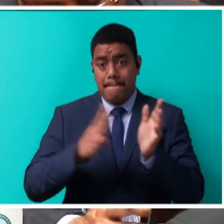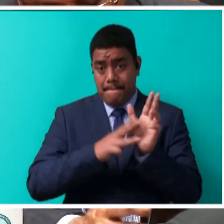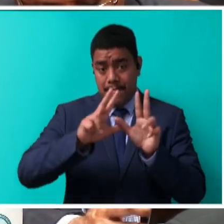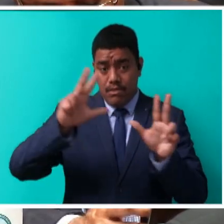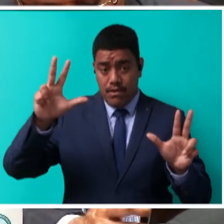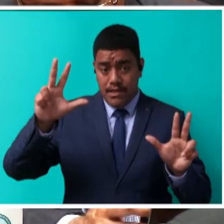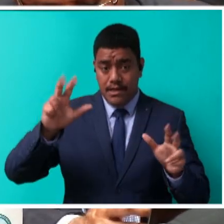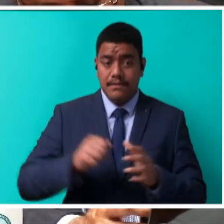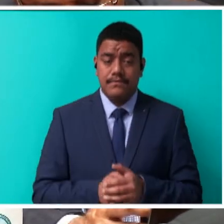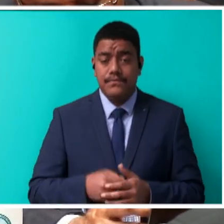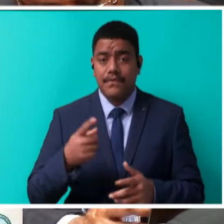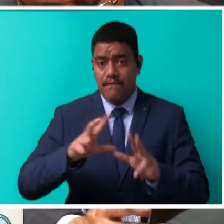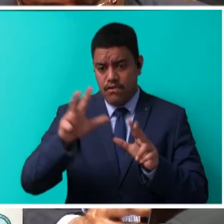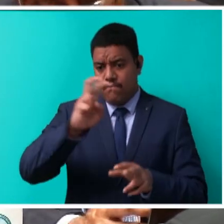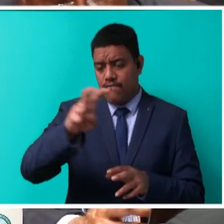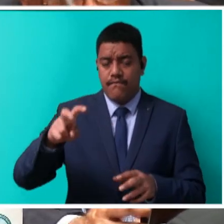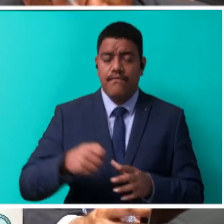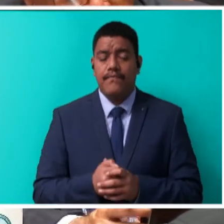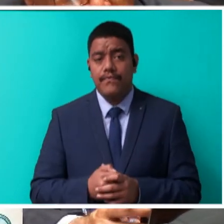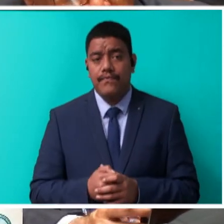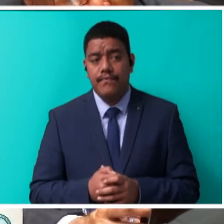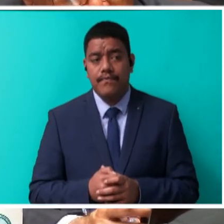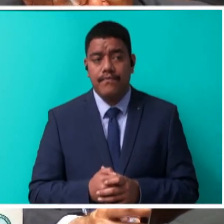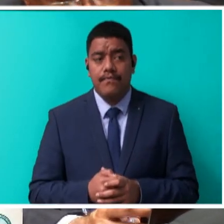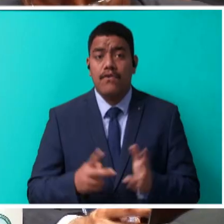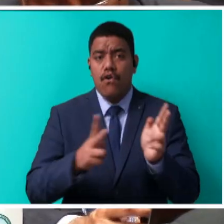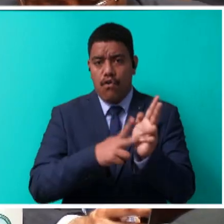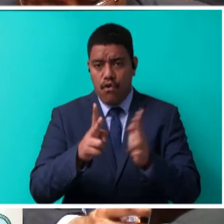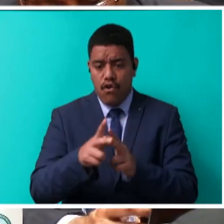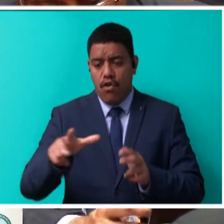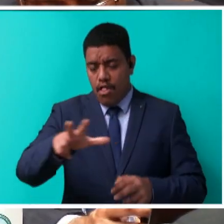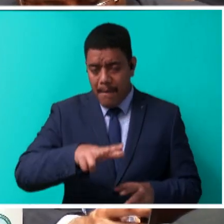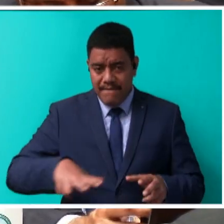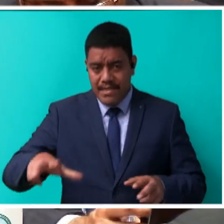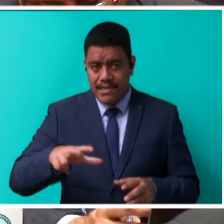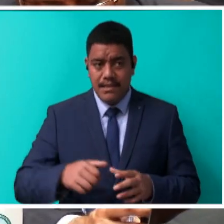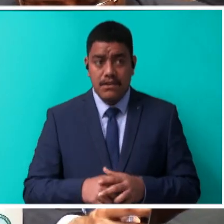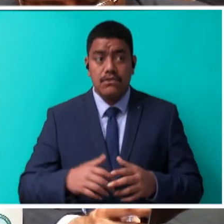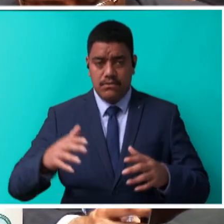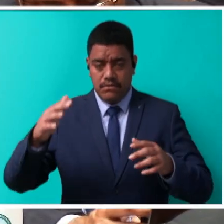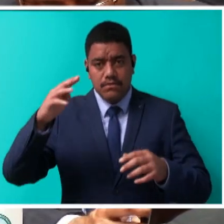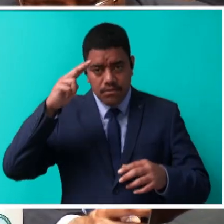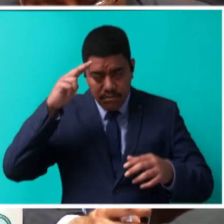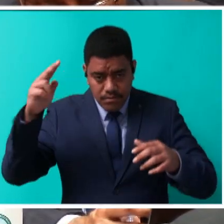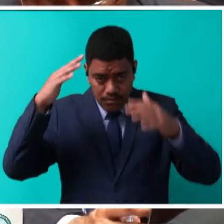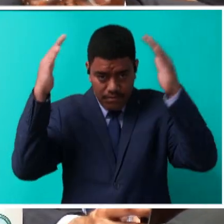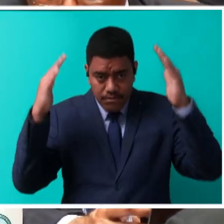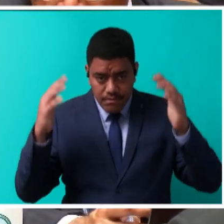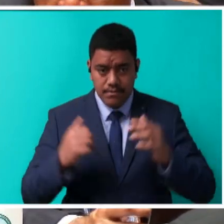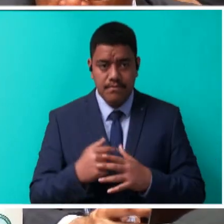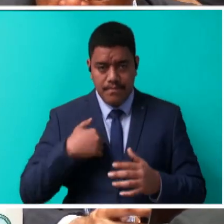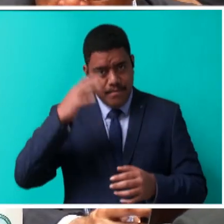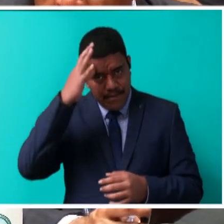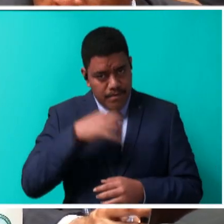Tukavesi Government Station, the Konrobe, Koro, Lomaiviti, So, Mr. Speaker, I believe